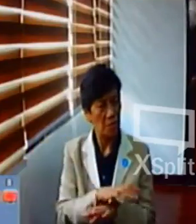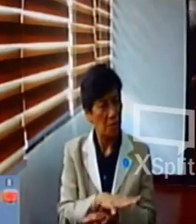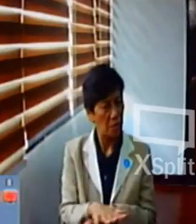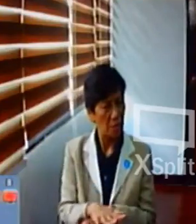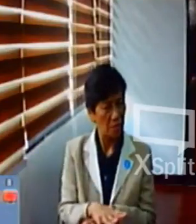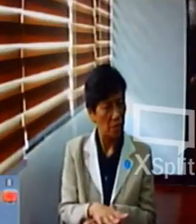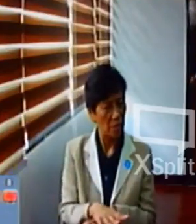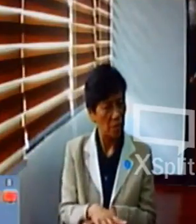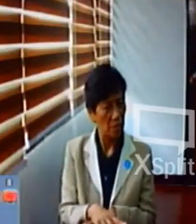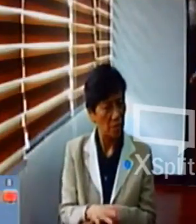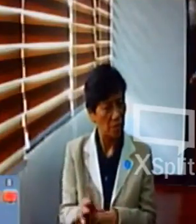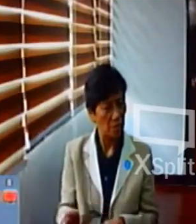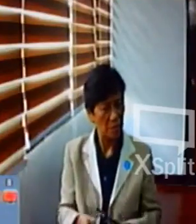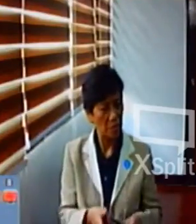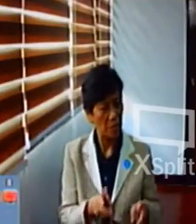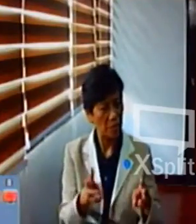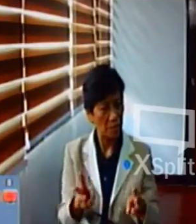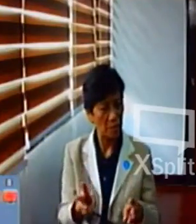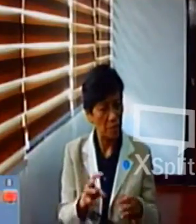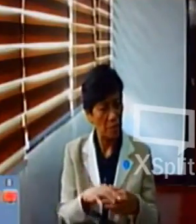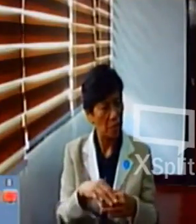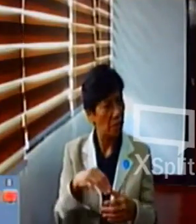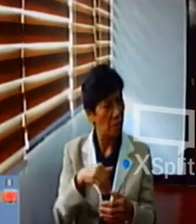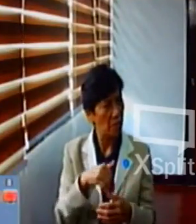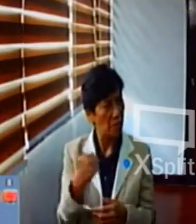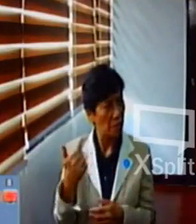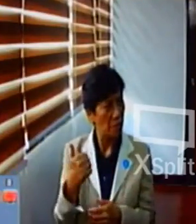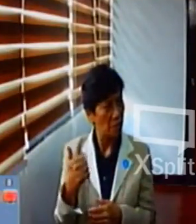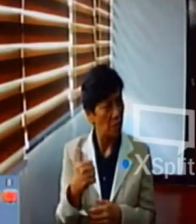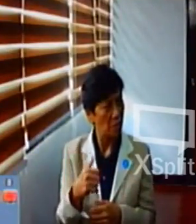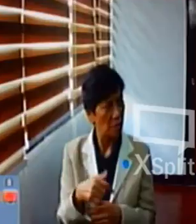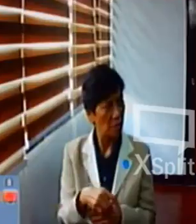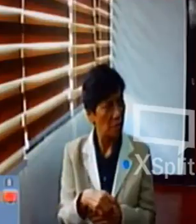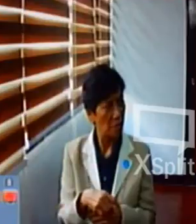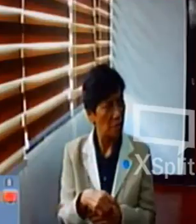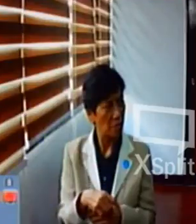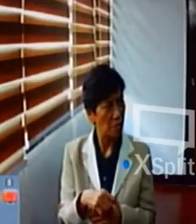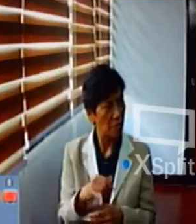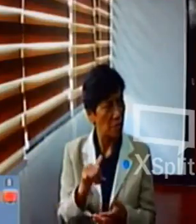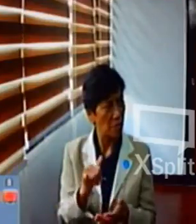certain marine. Yeah, that spawning, species. Sir, is actually